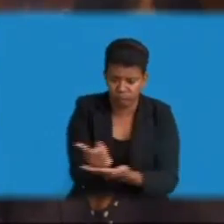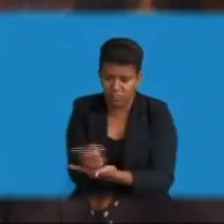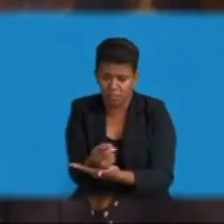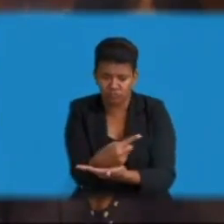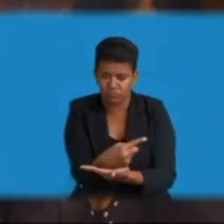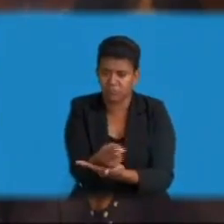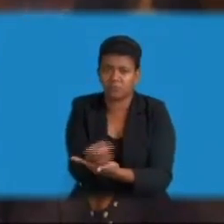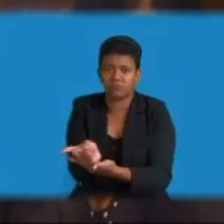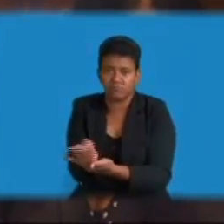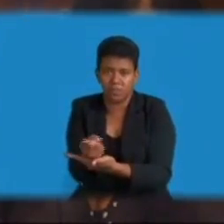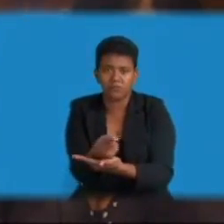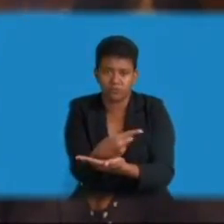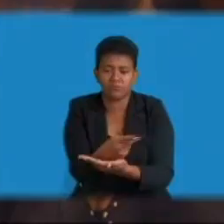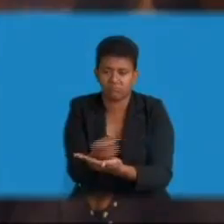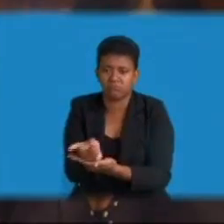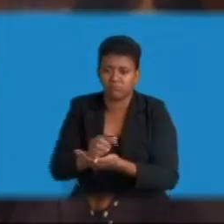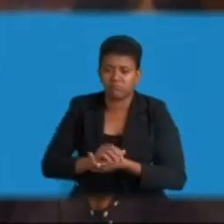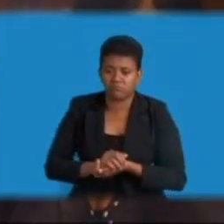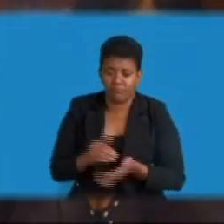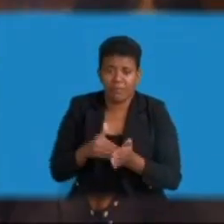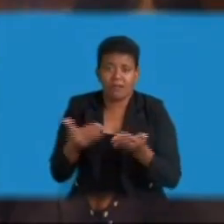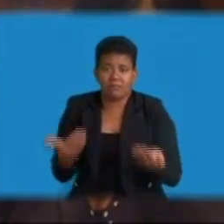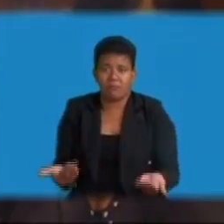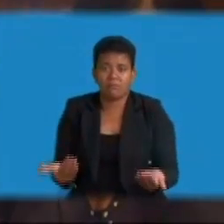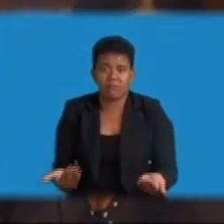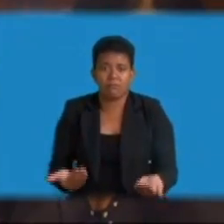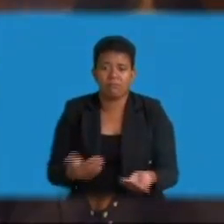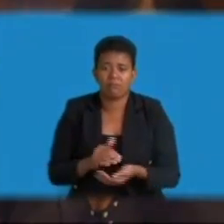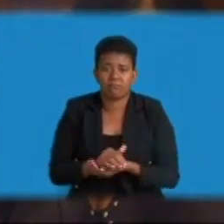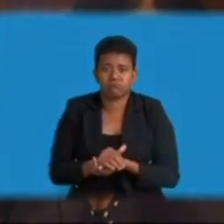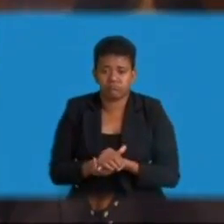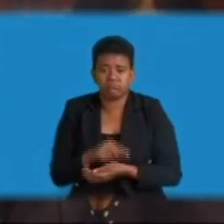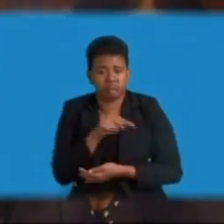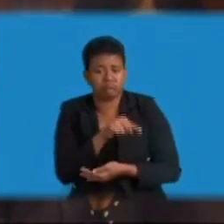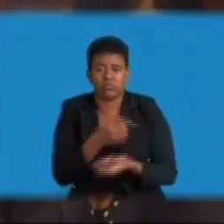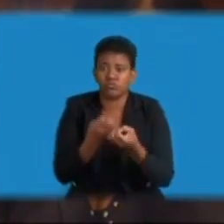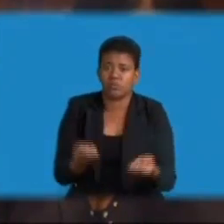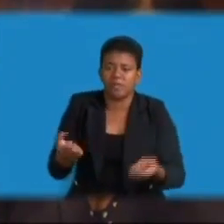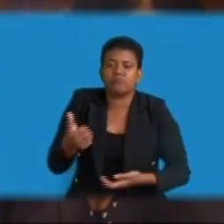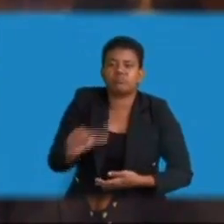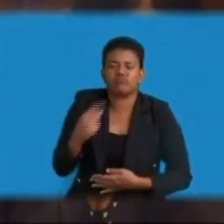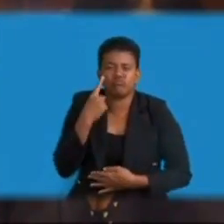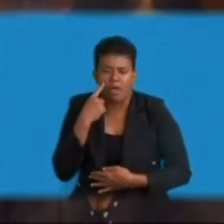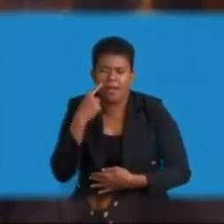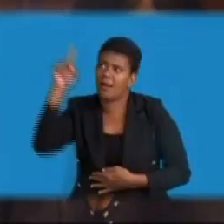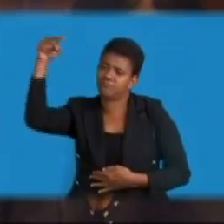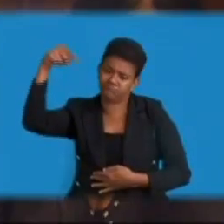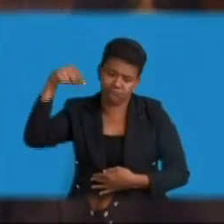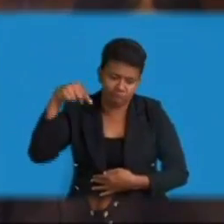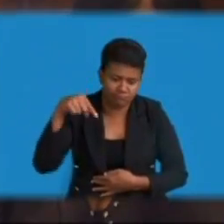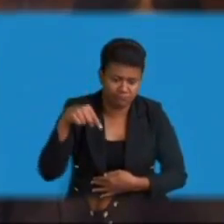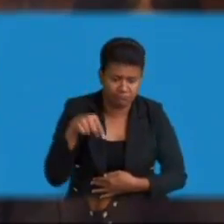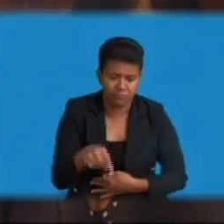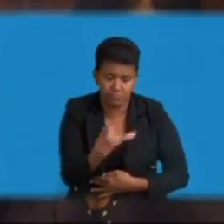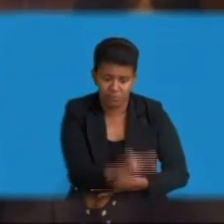Madam Speaker, as we speak, it has been used to try and locate the persons that have been